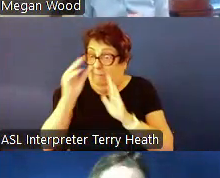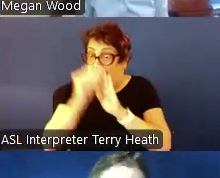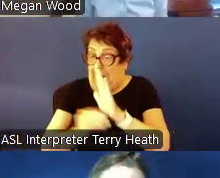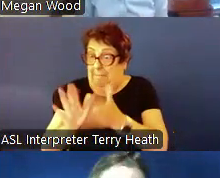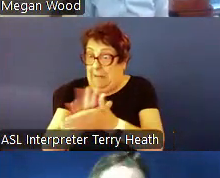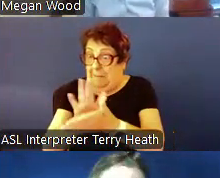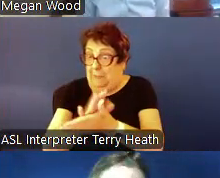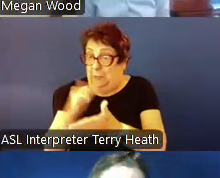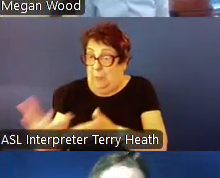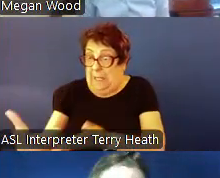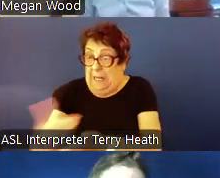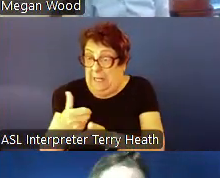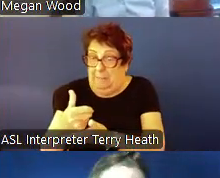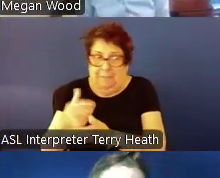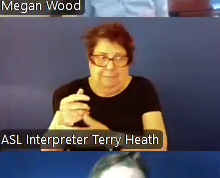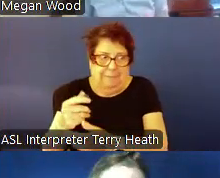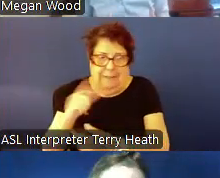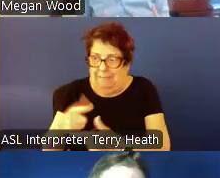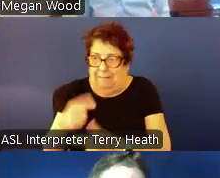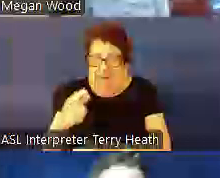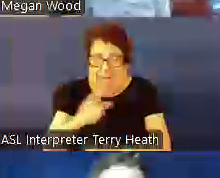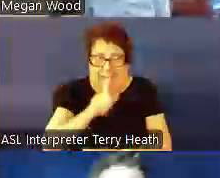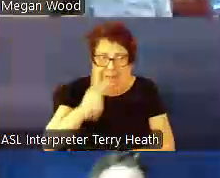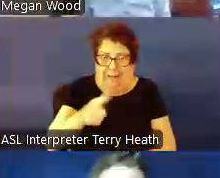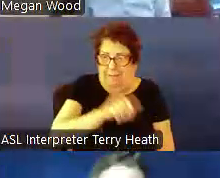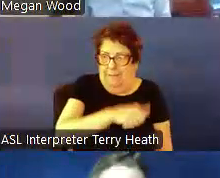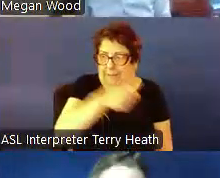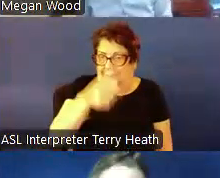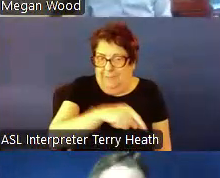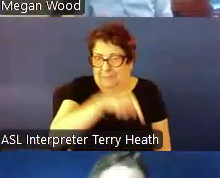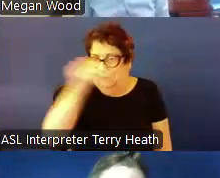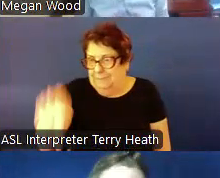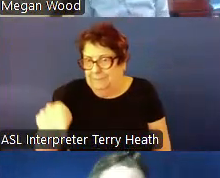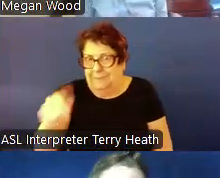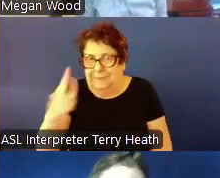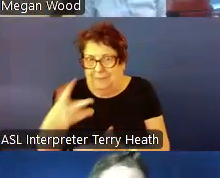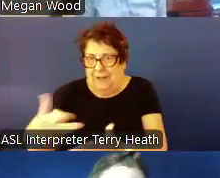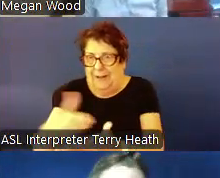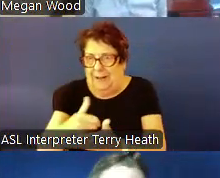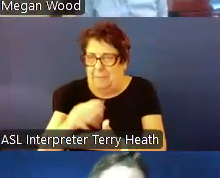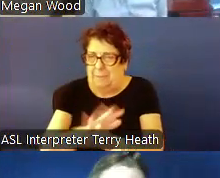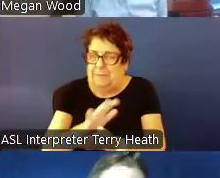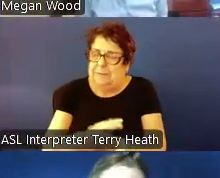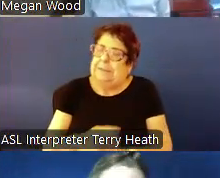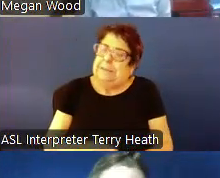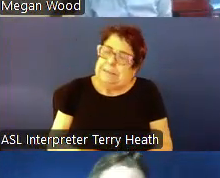around the same time. And we do see a lot of the same issues, clients coming maybe to my door first or to Annette's door first